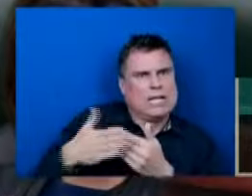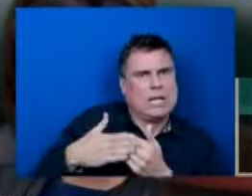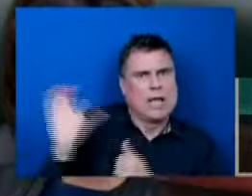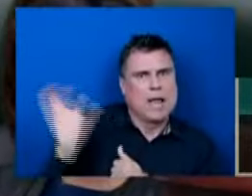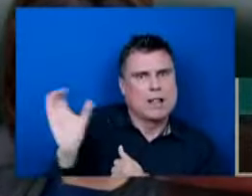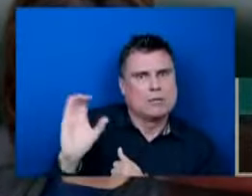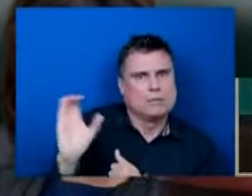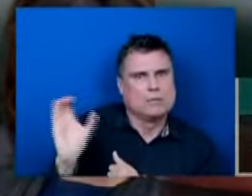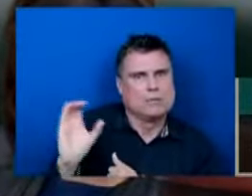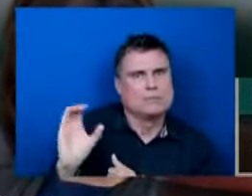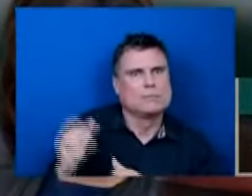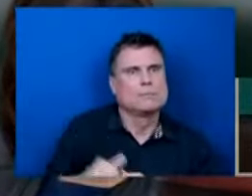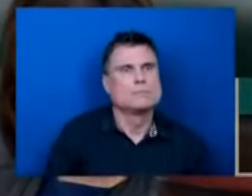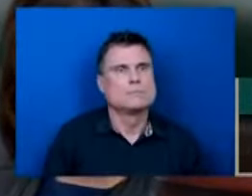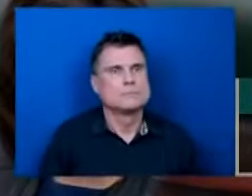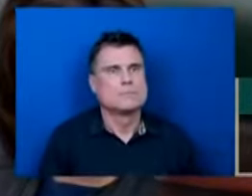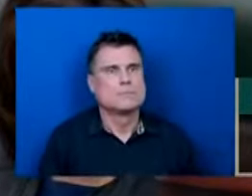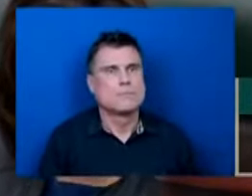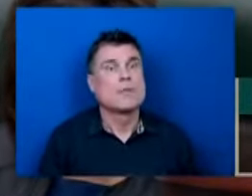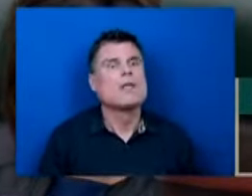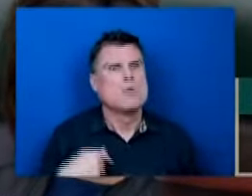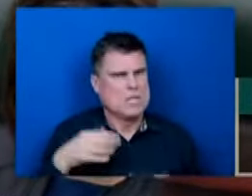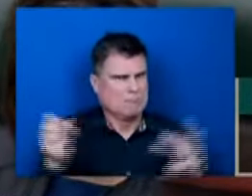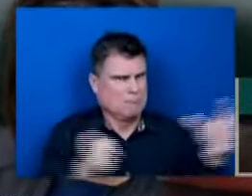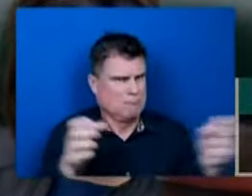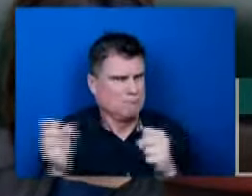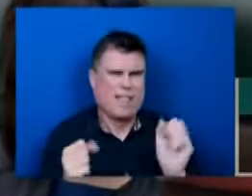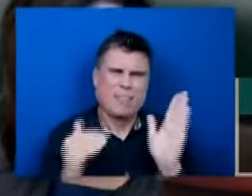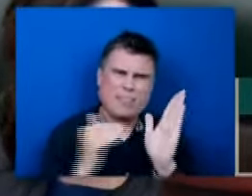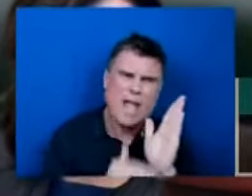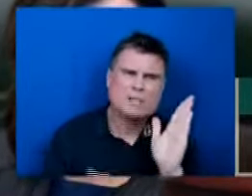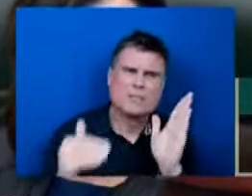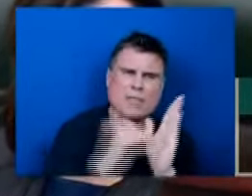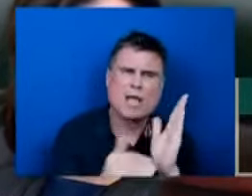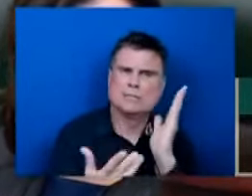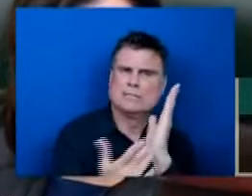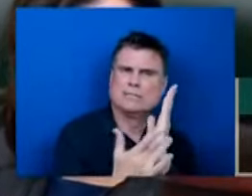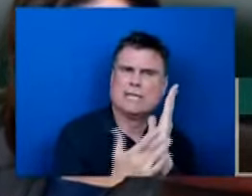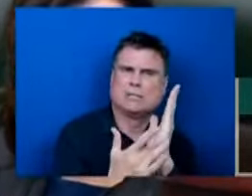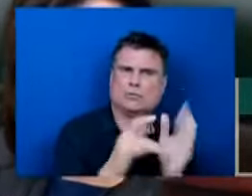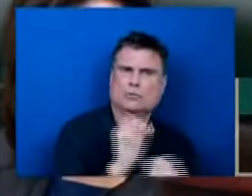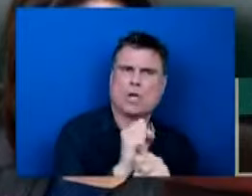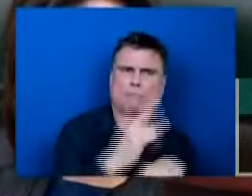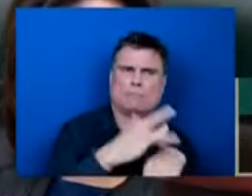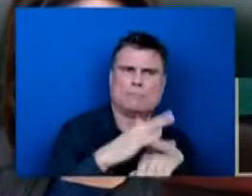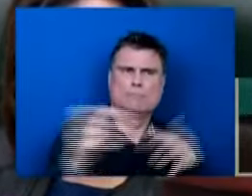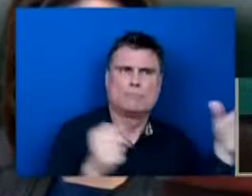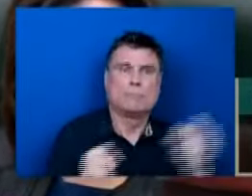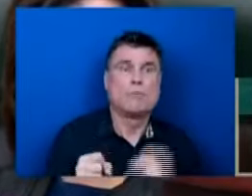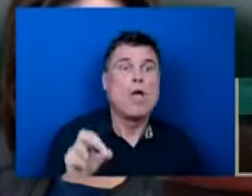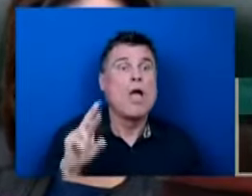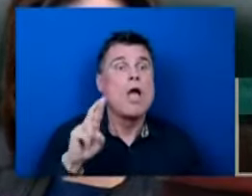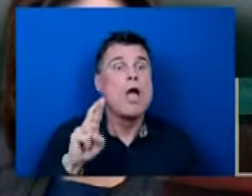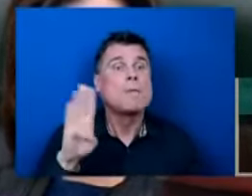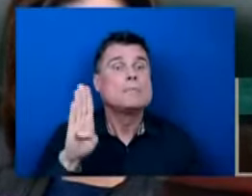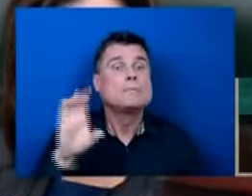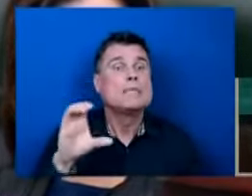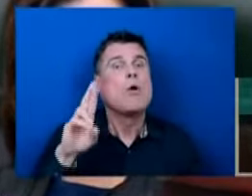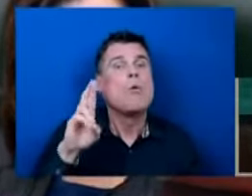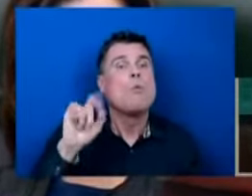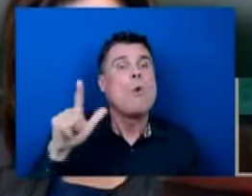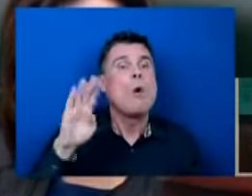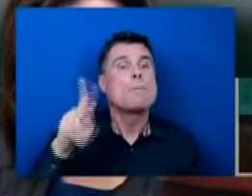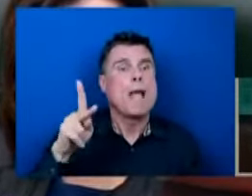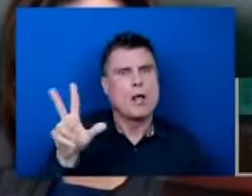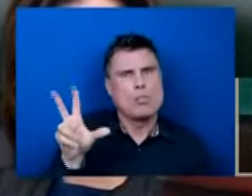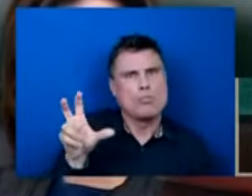in this province. RBC is creating a tech hub in Calgary with 300 seats. EY chose Calgary for its Canadian Finance Center